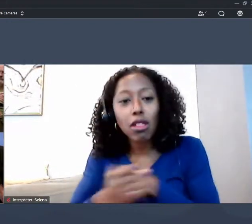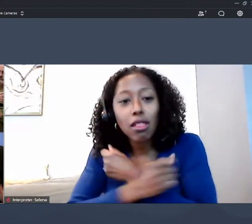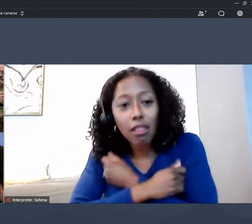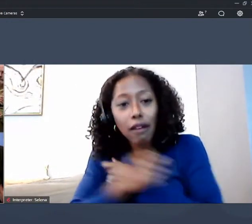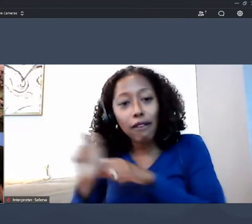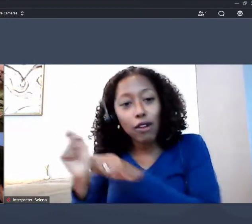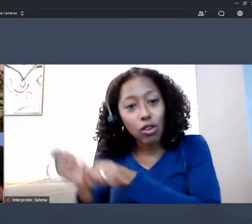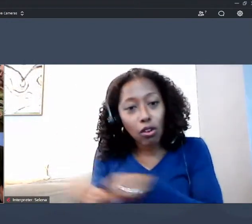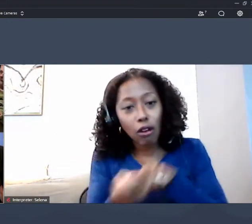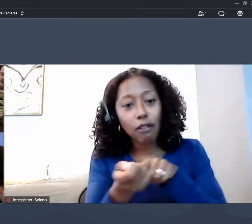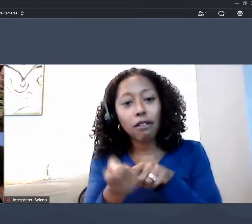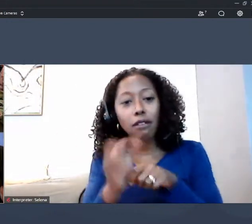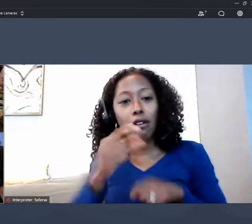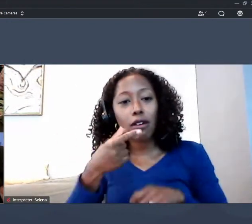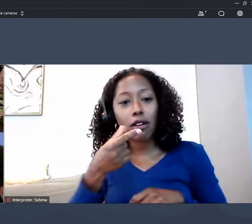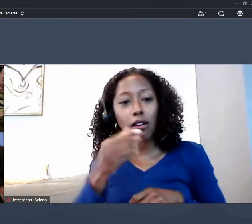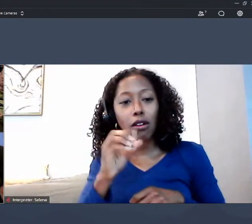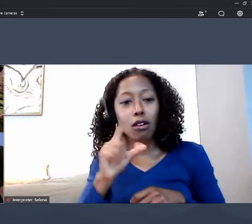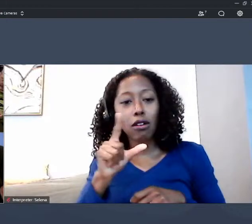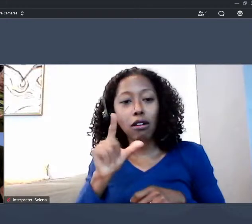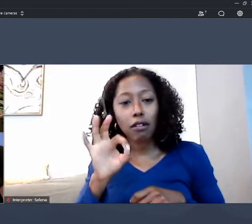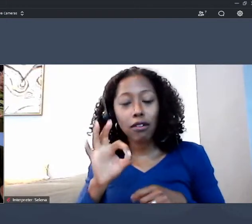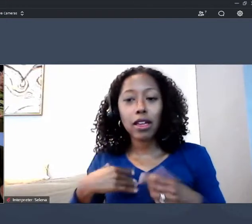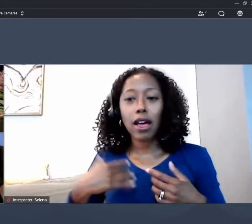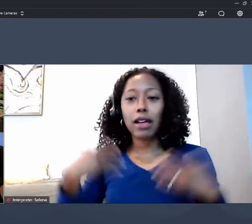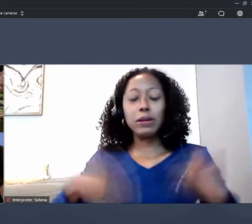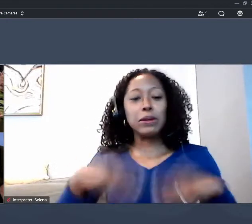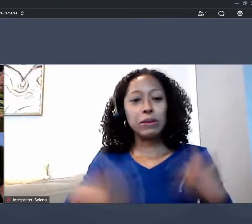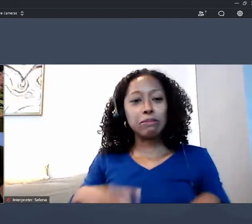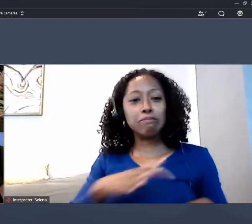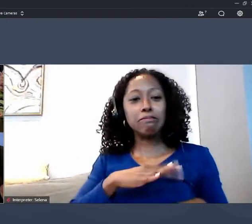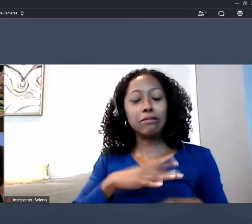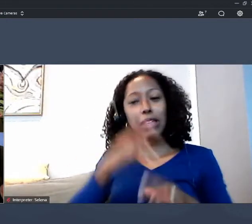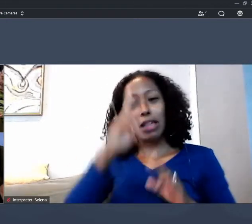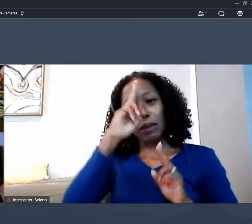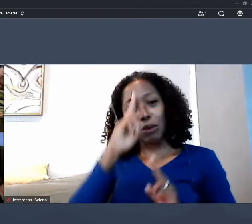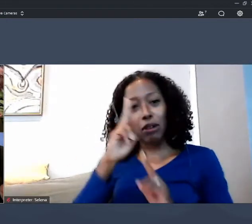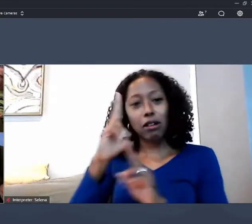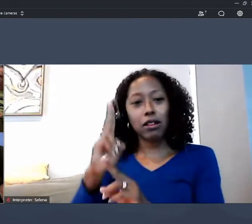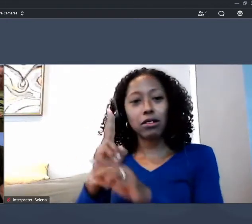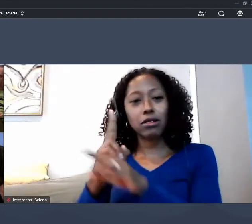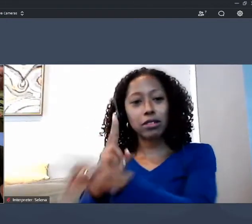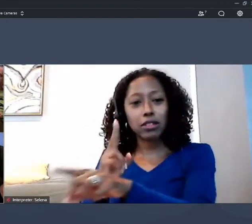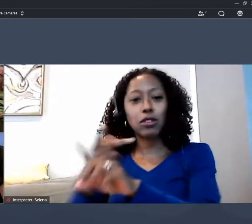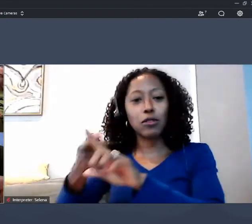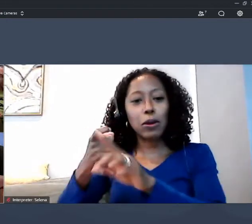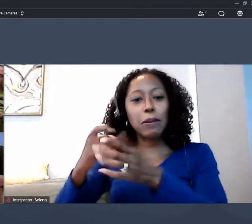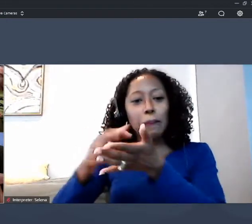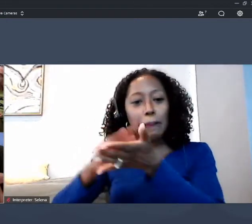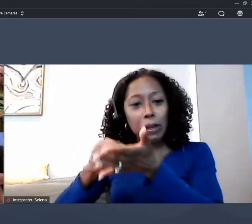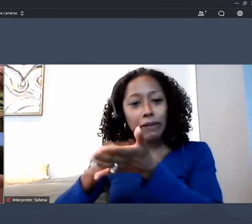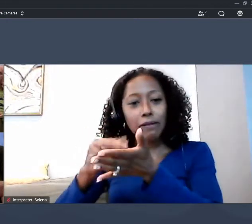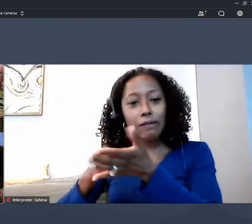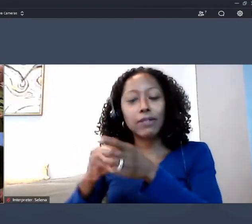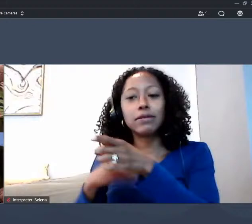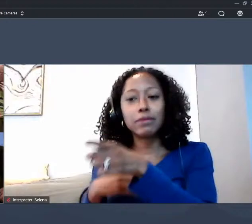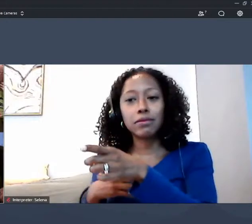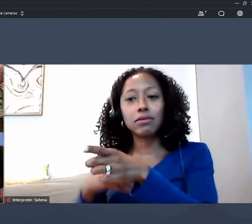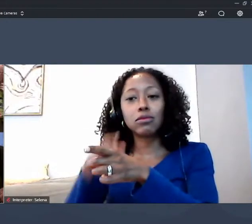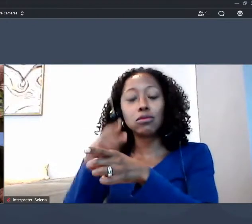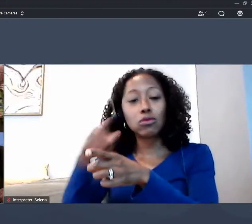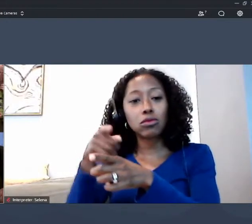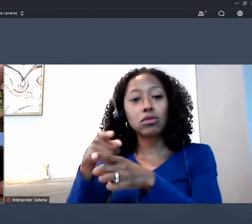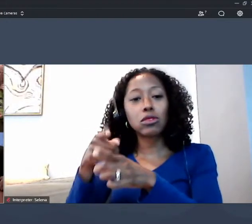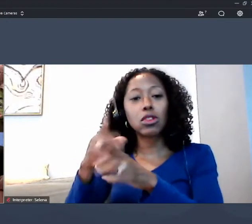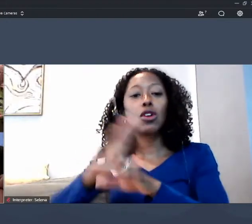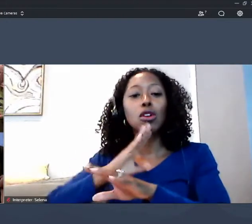it is a distinct honor and privilege of mine to recognize this outstanding Memphian today. She's the daughter of Robert